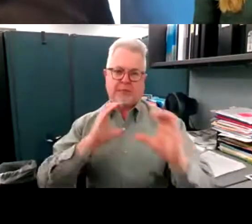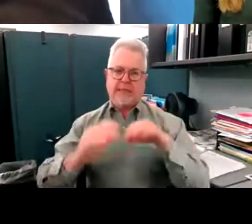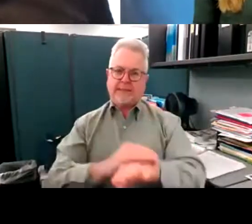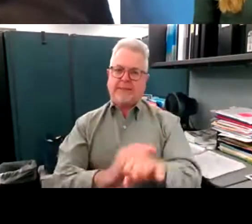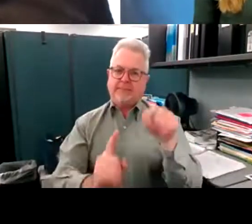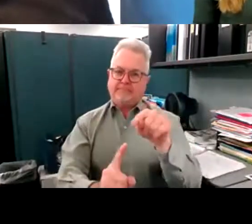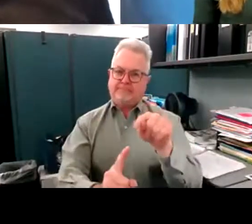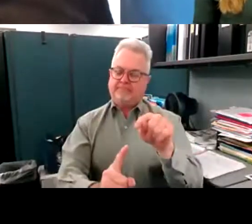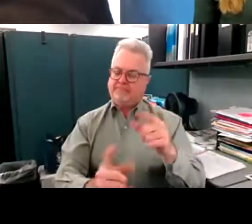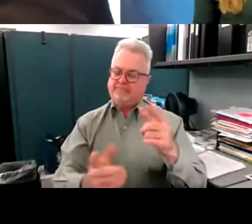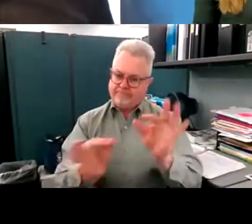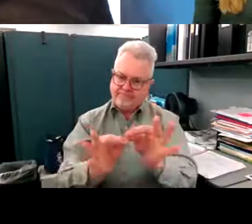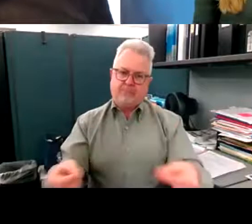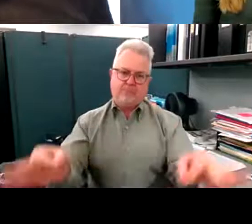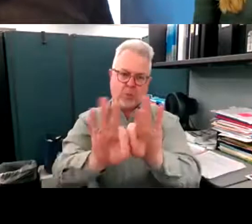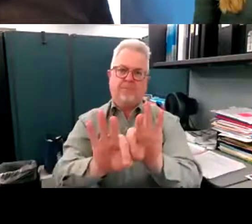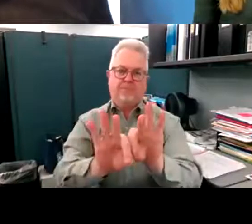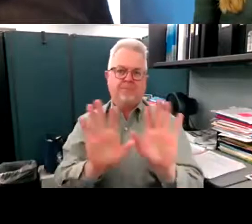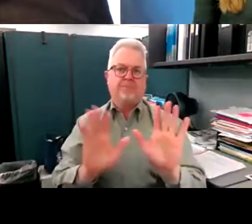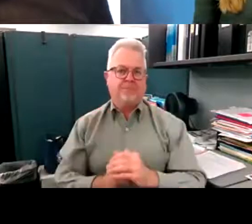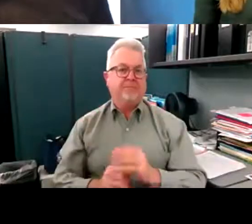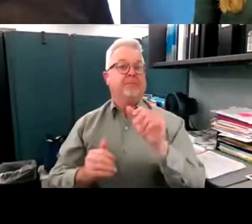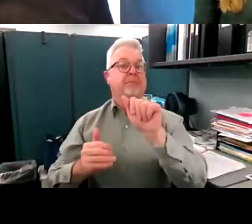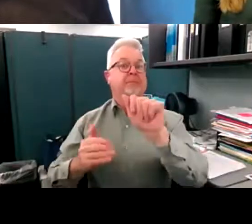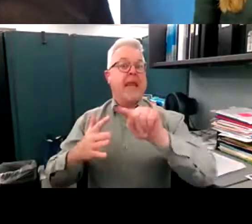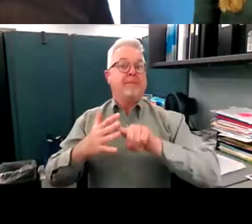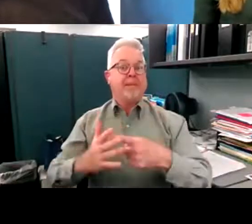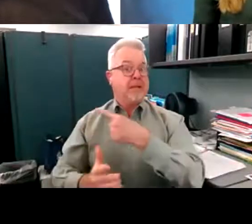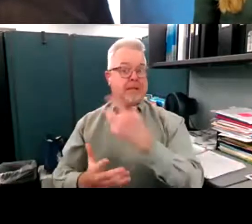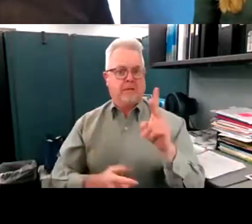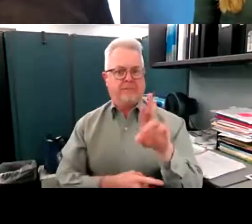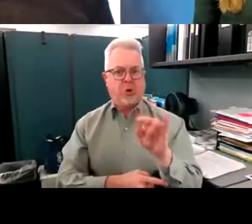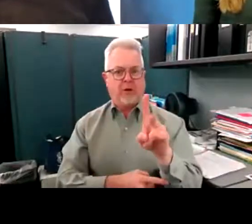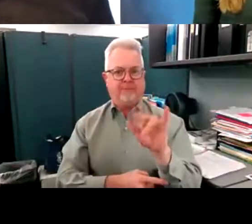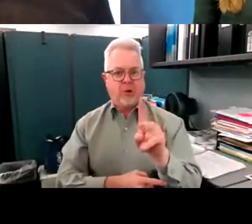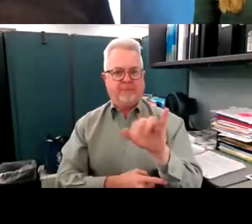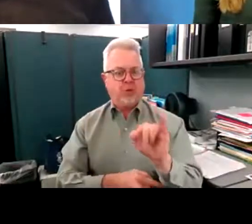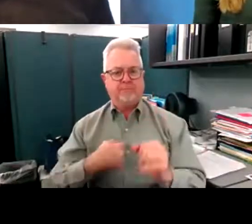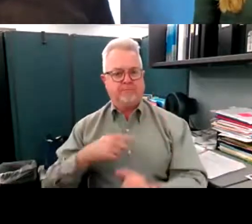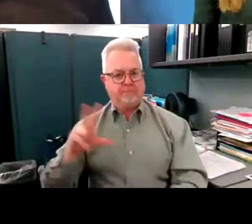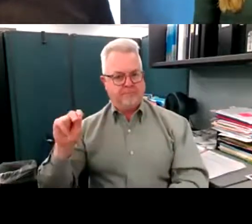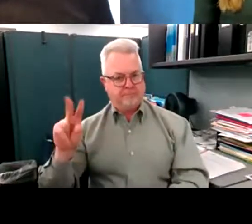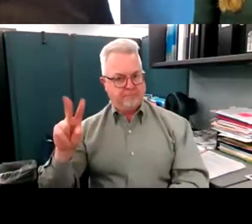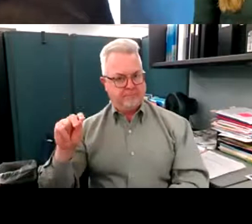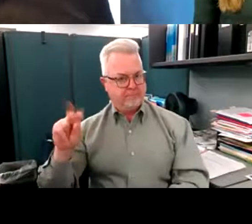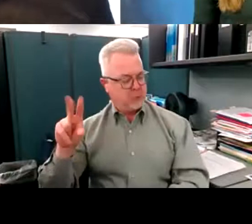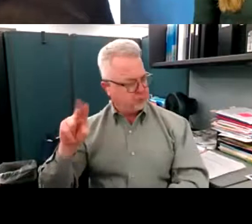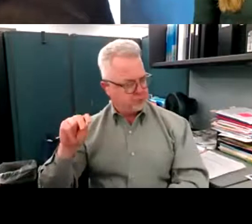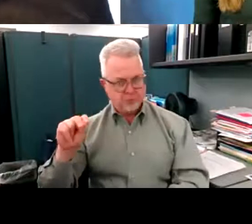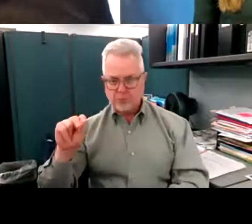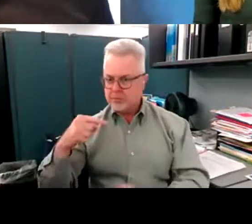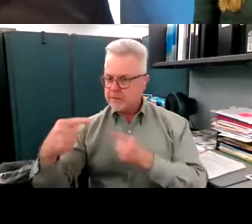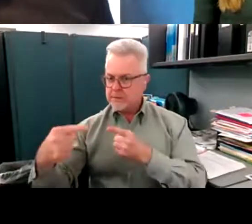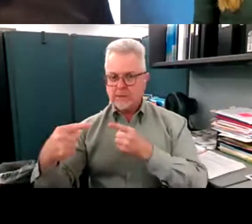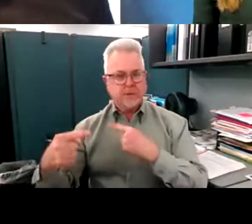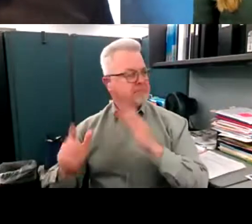successful. And so they realize, because it's a communication access issue, they are going to waive that. And so,